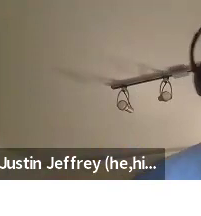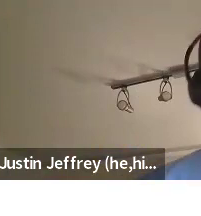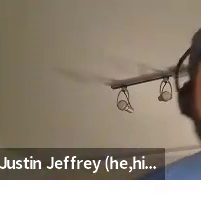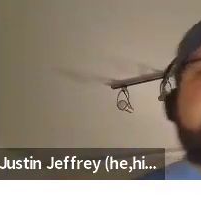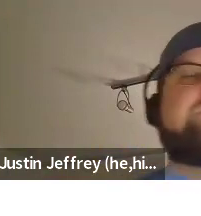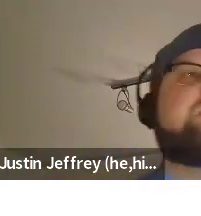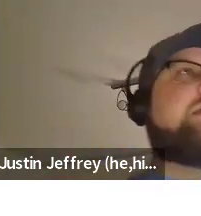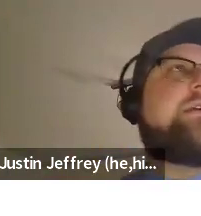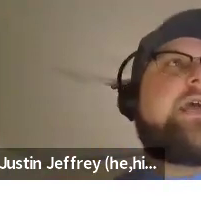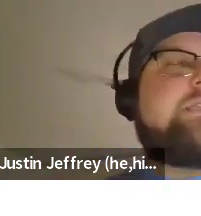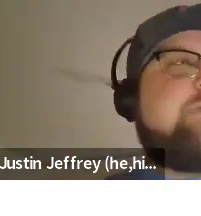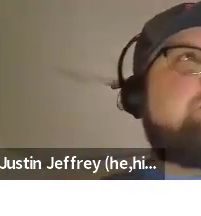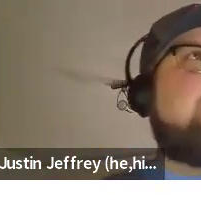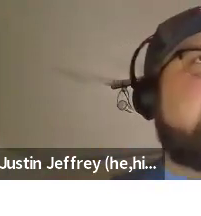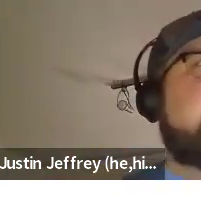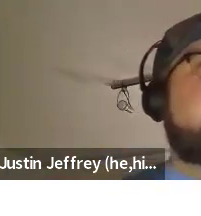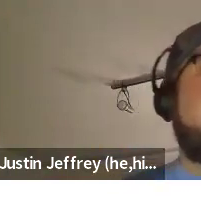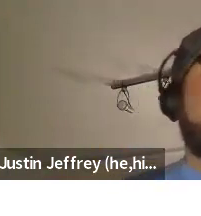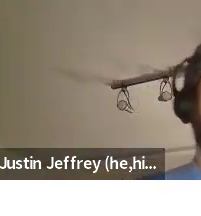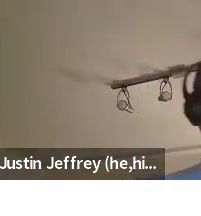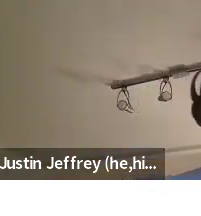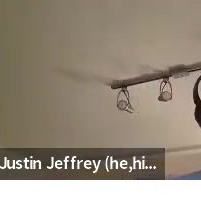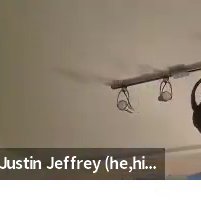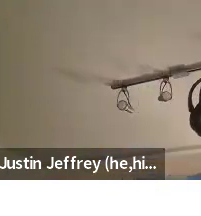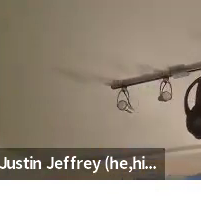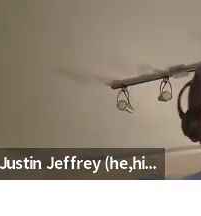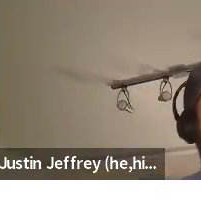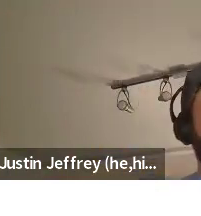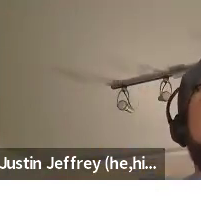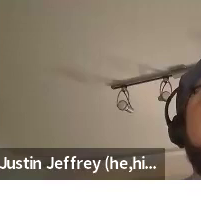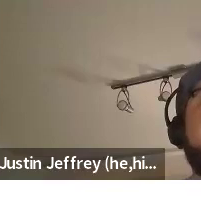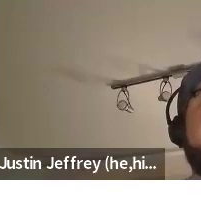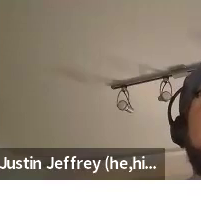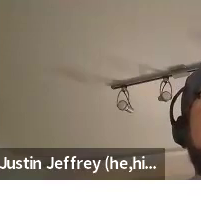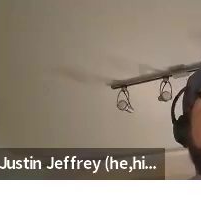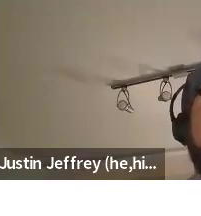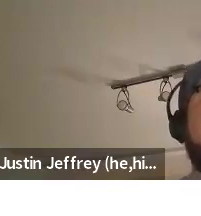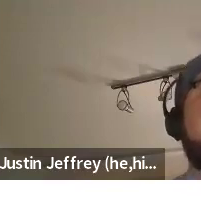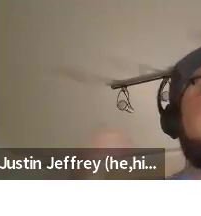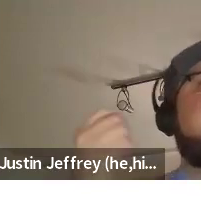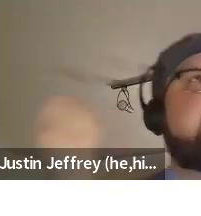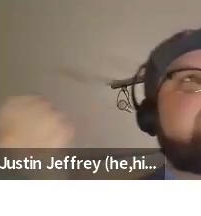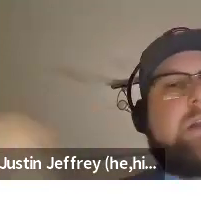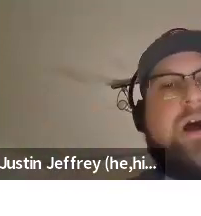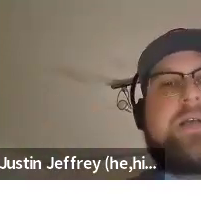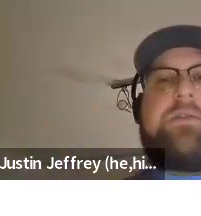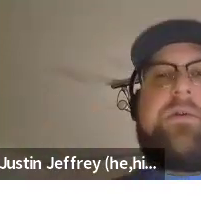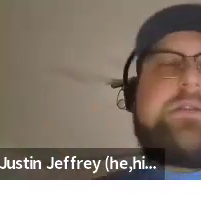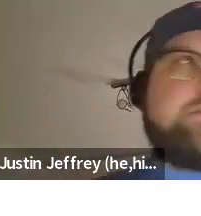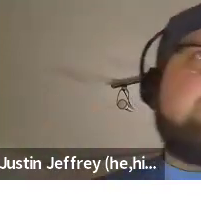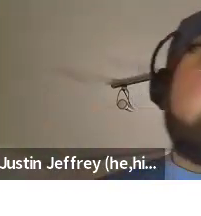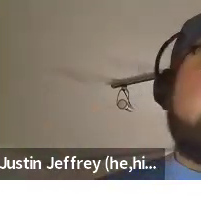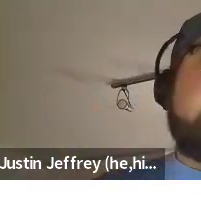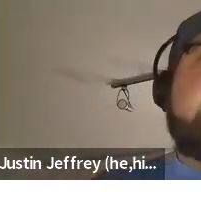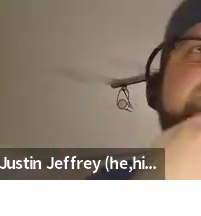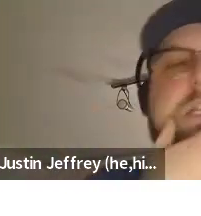had of free antiviral medications around COVID have kind of run dry. So there's becoming a cost to